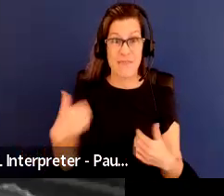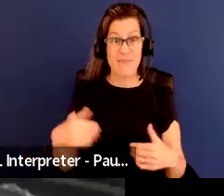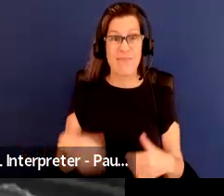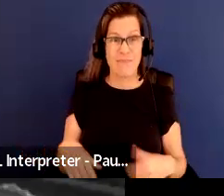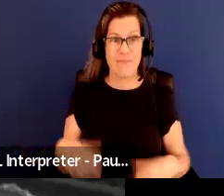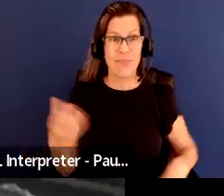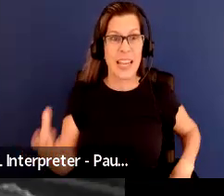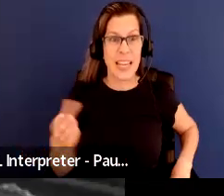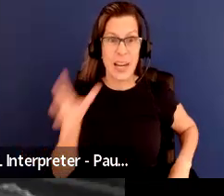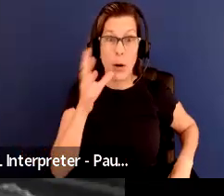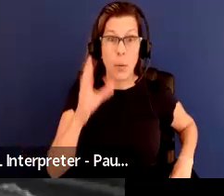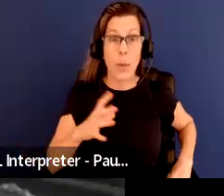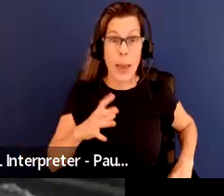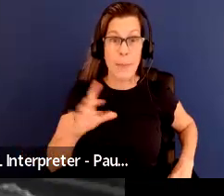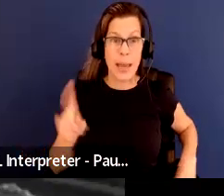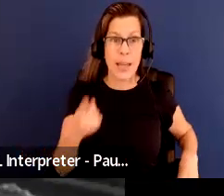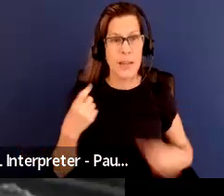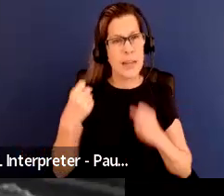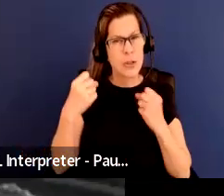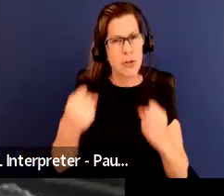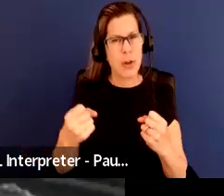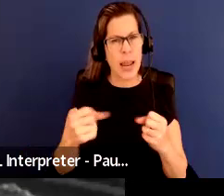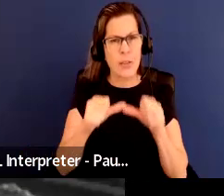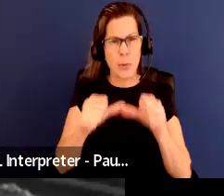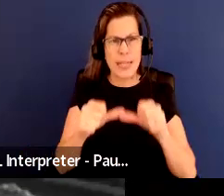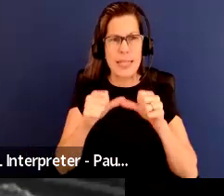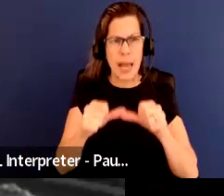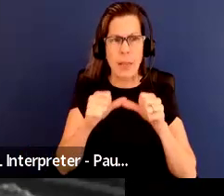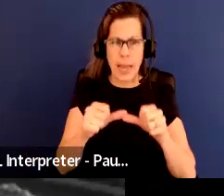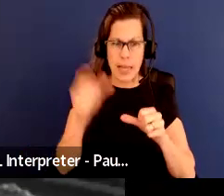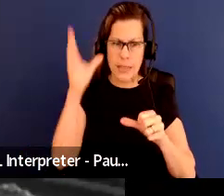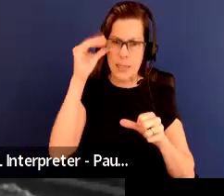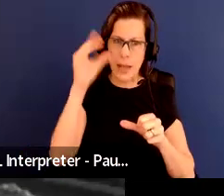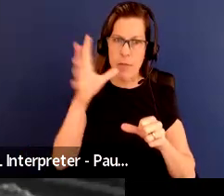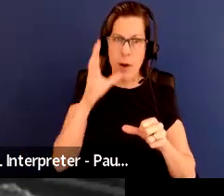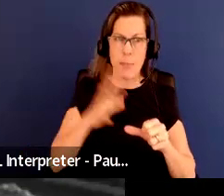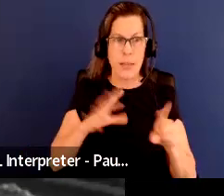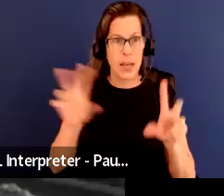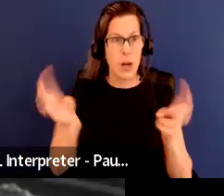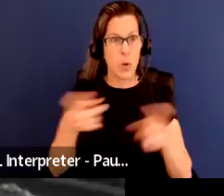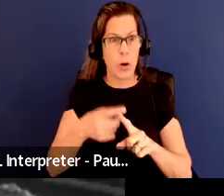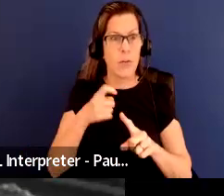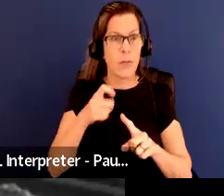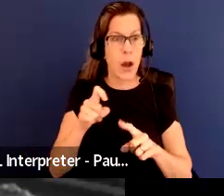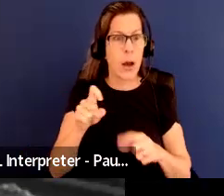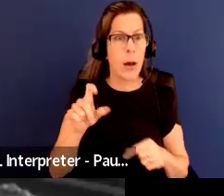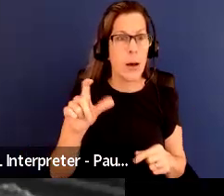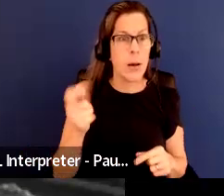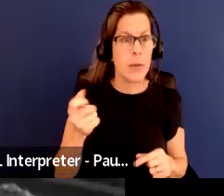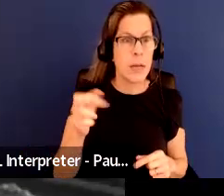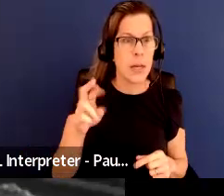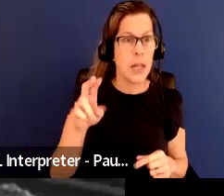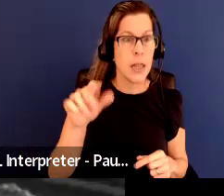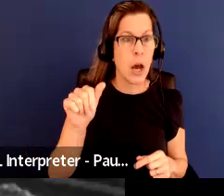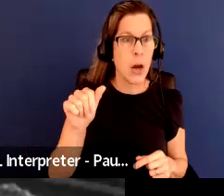And here, just women and the strength and resilience of women. This is a quote from Laura Solis, who